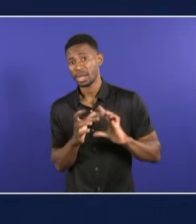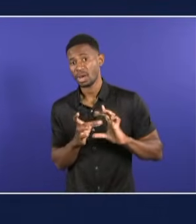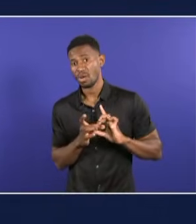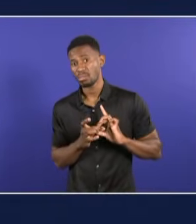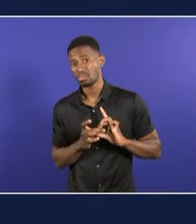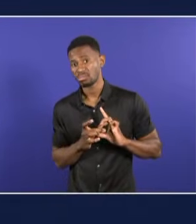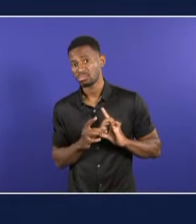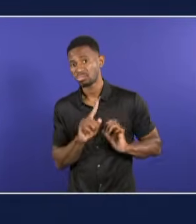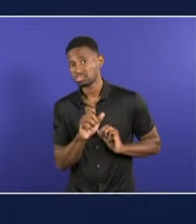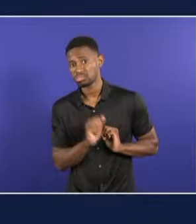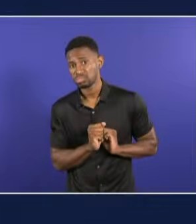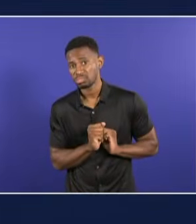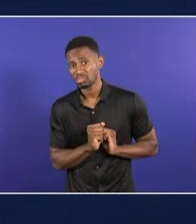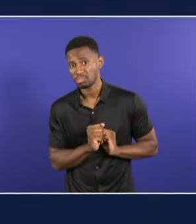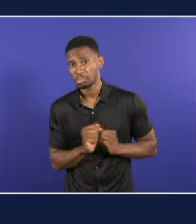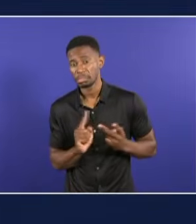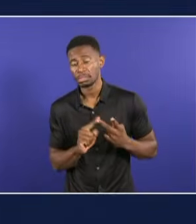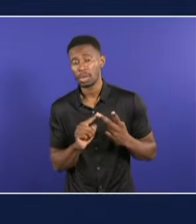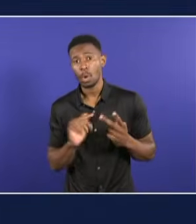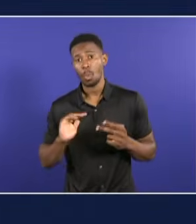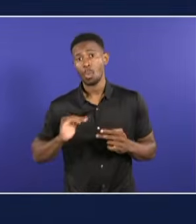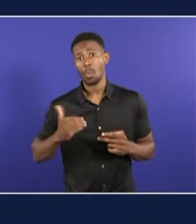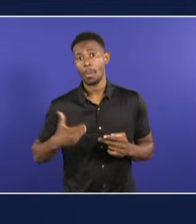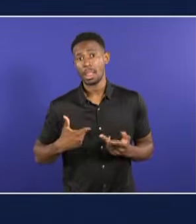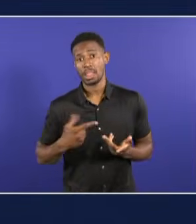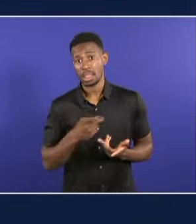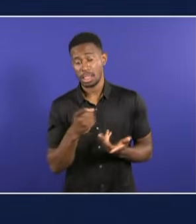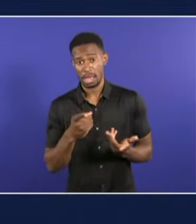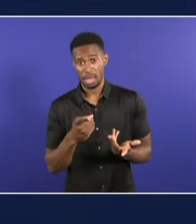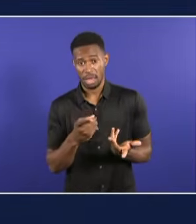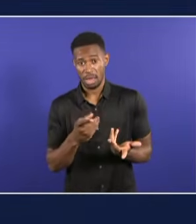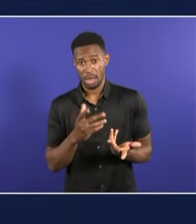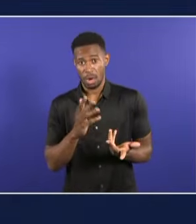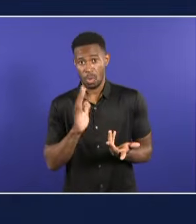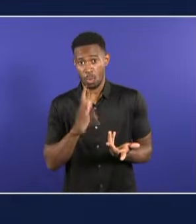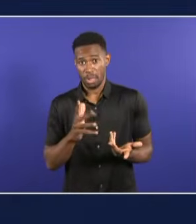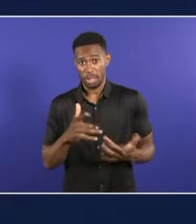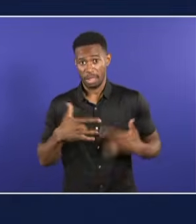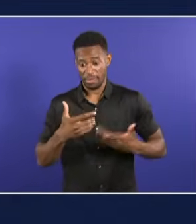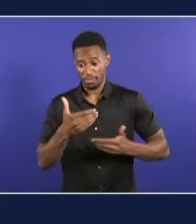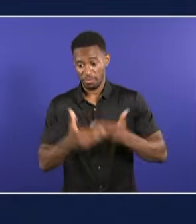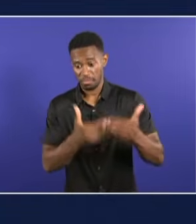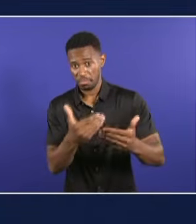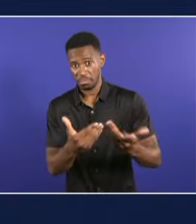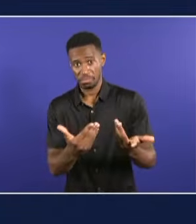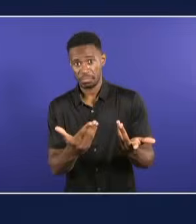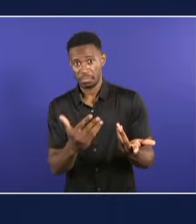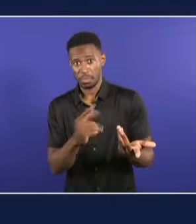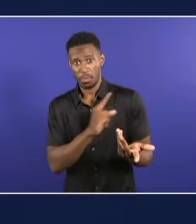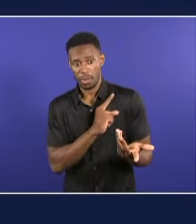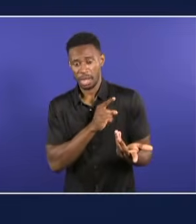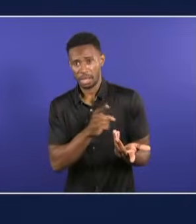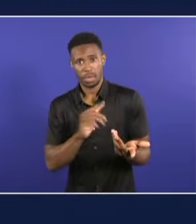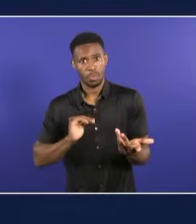not safe simply because you are a woman. The fear of the elderly person who double locks their door at